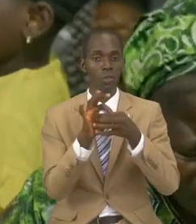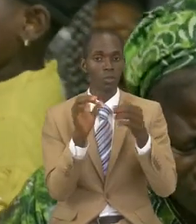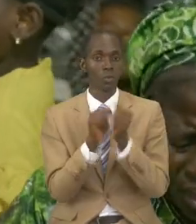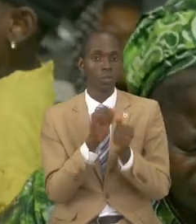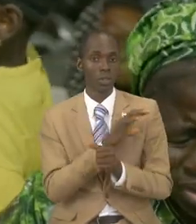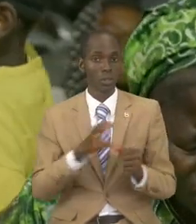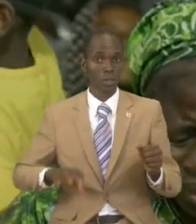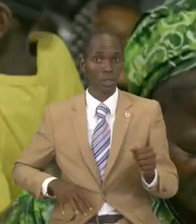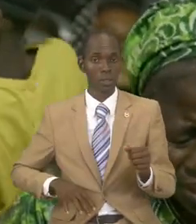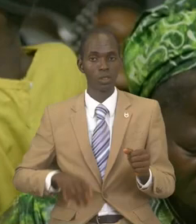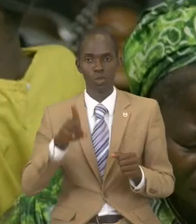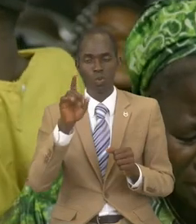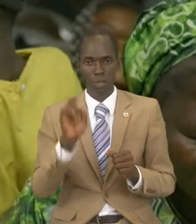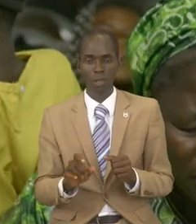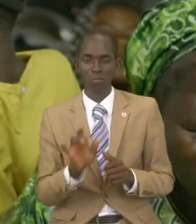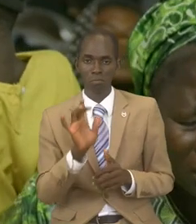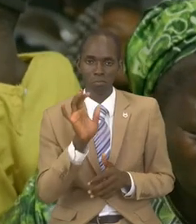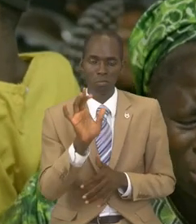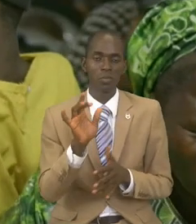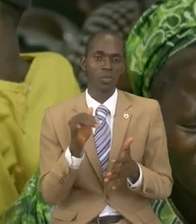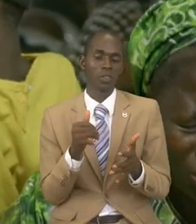You can click it.